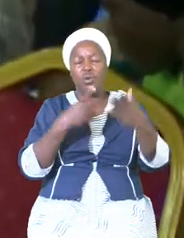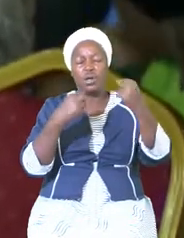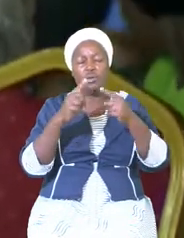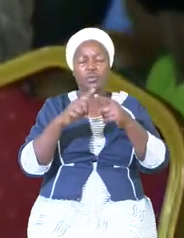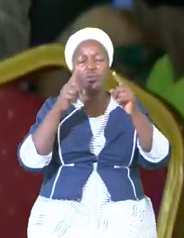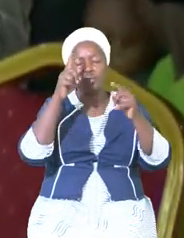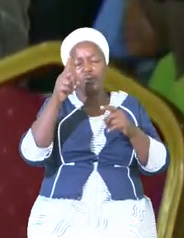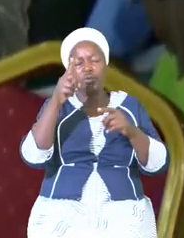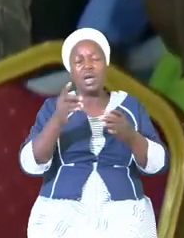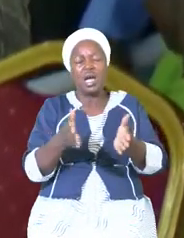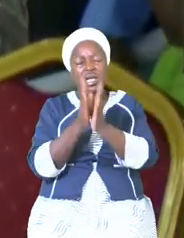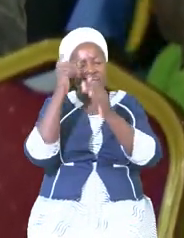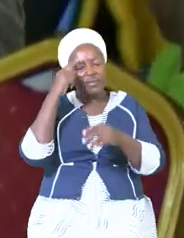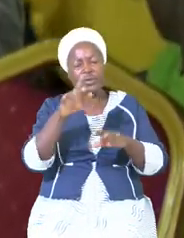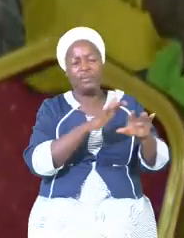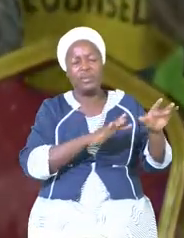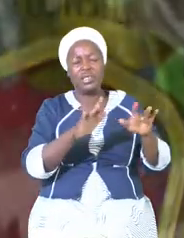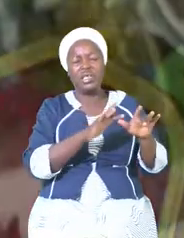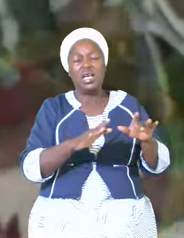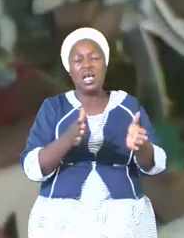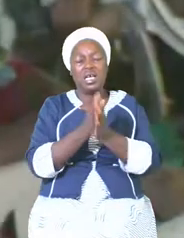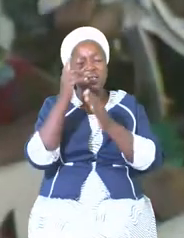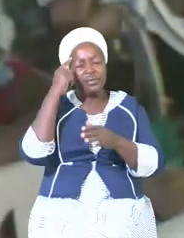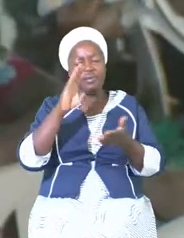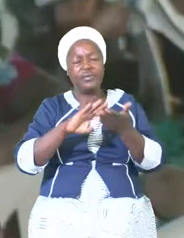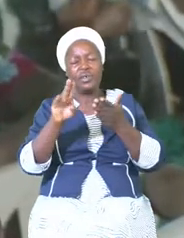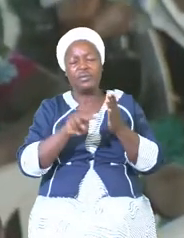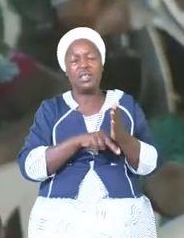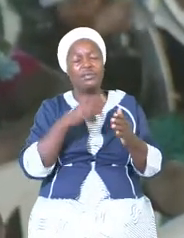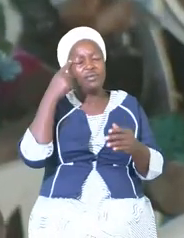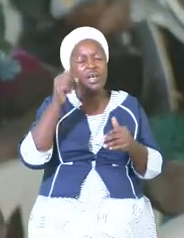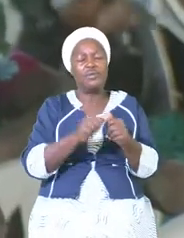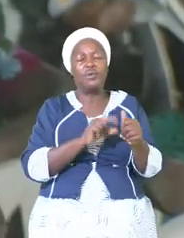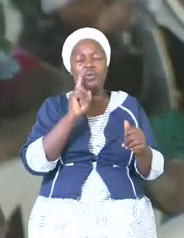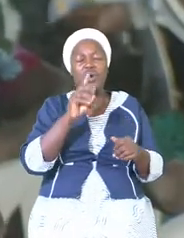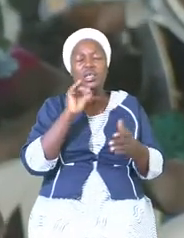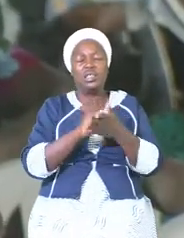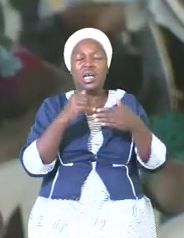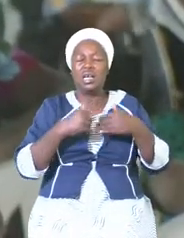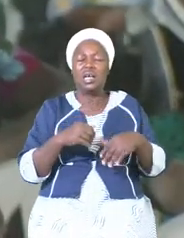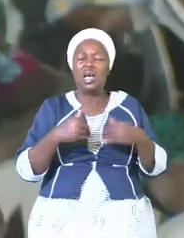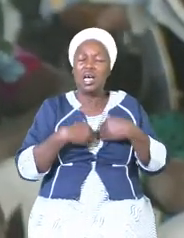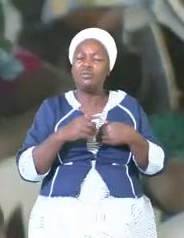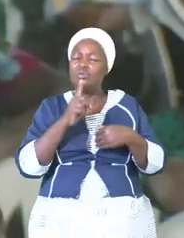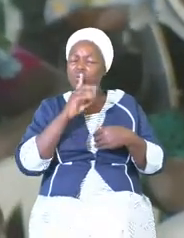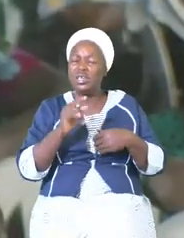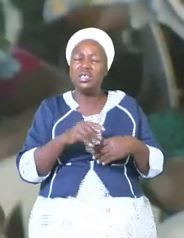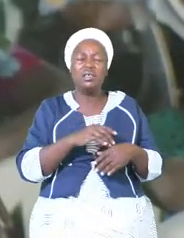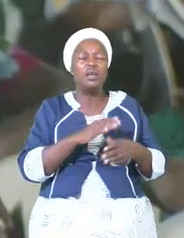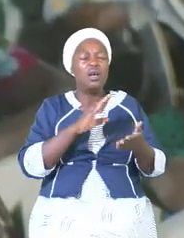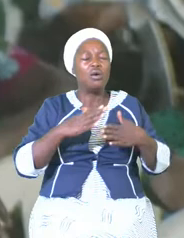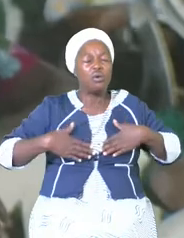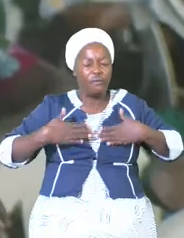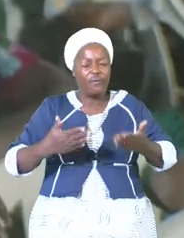for mercy, asking for forgiveness for everyone that has sincerely, honestly confessed and forsaken their